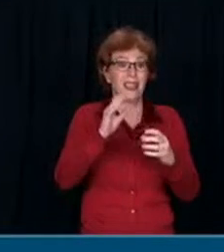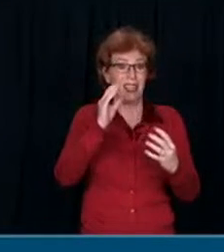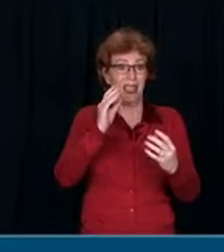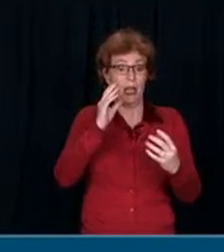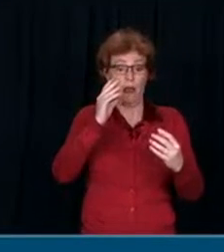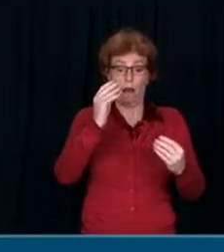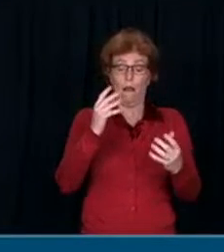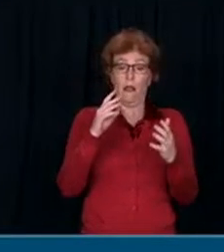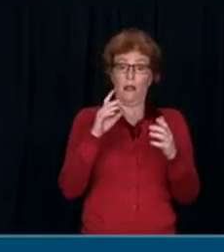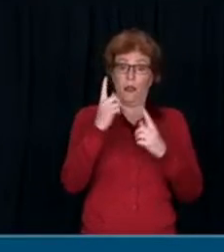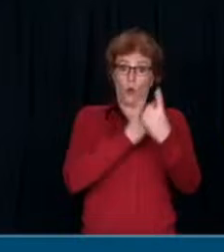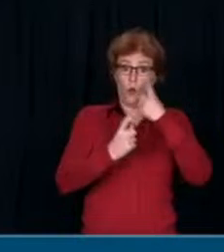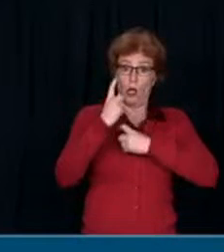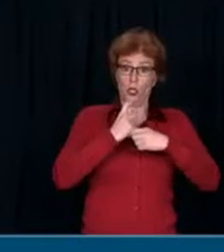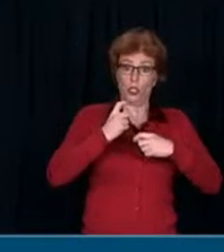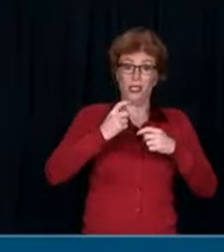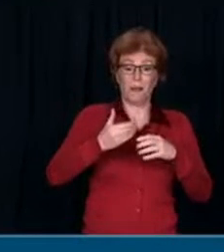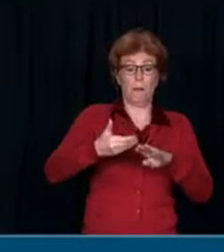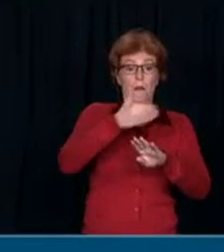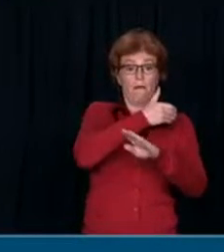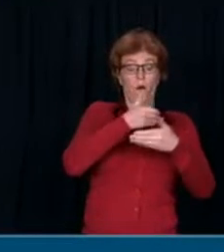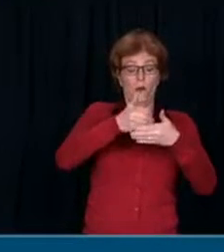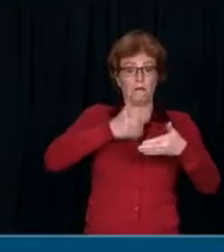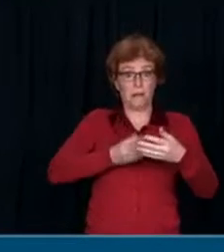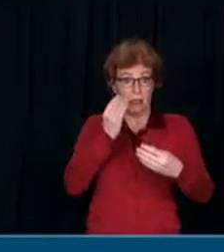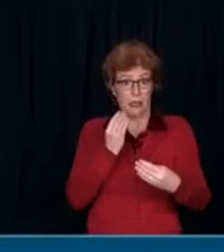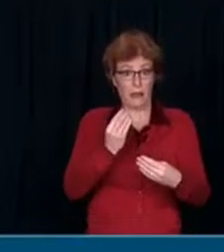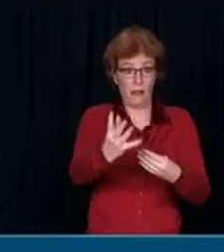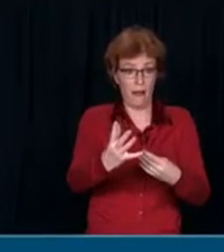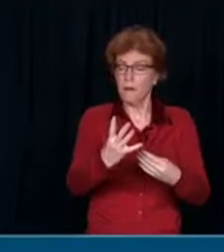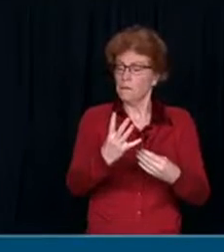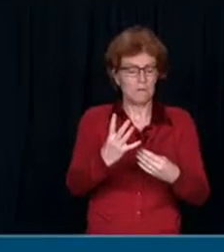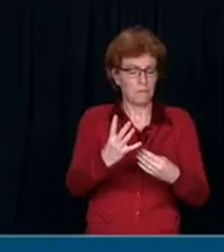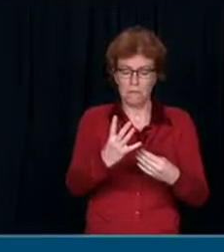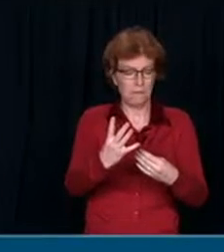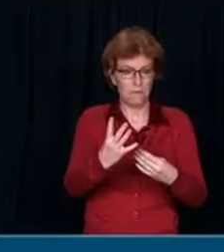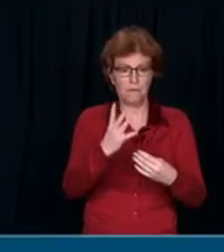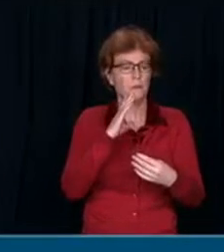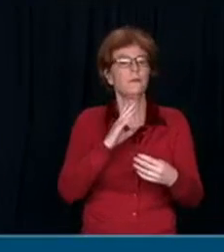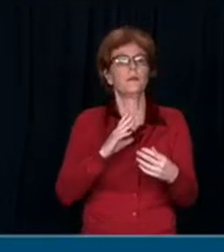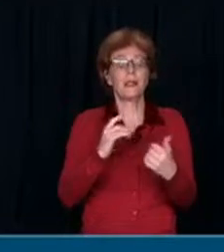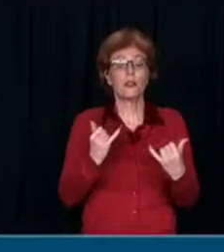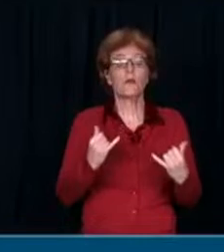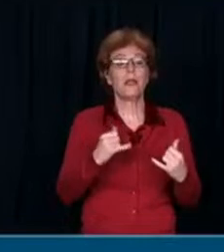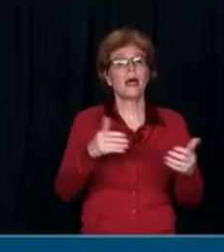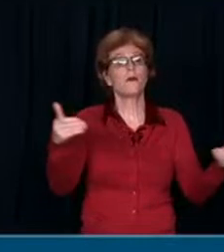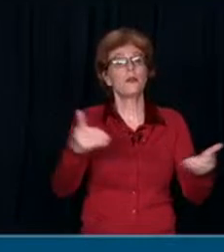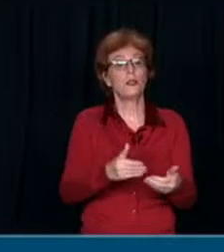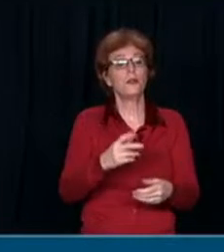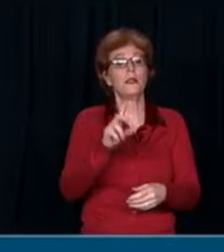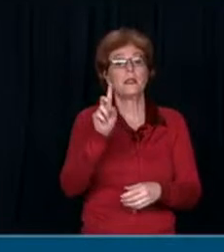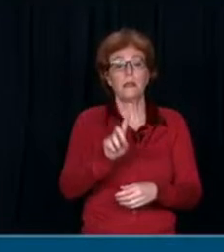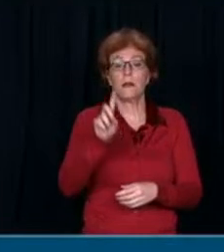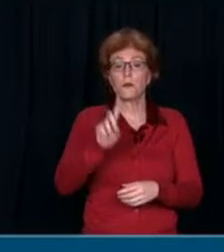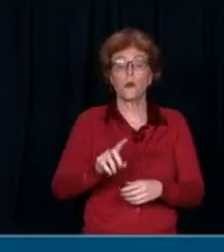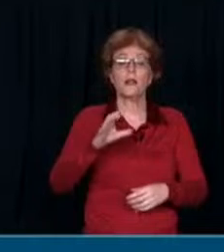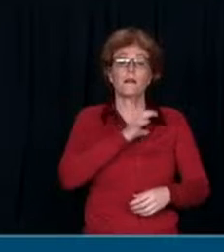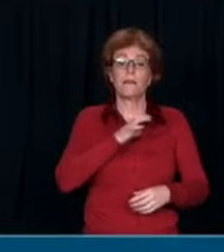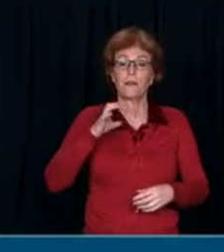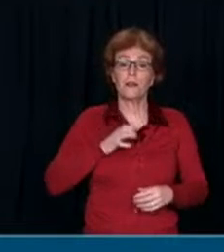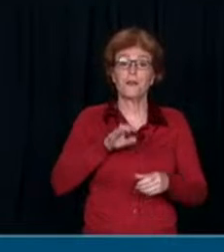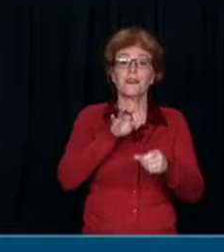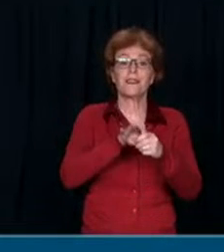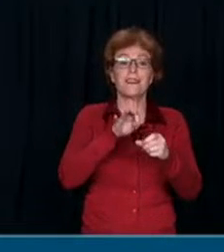advanced access to any of those questions. So with that, let's introduce the Democratic congressional candidate,